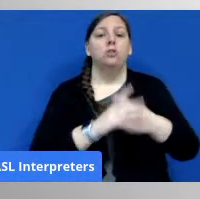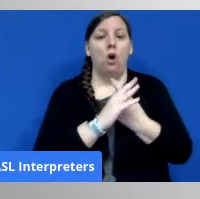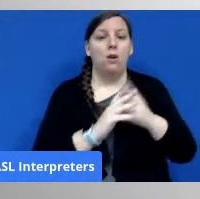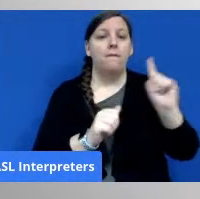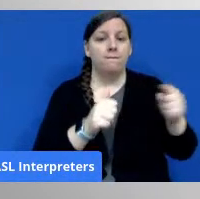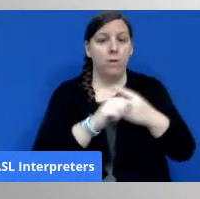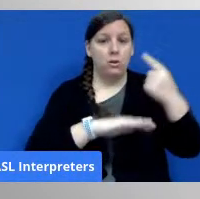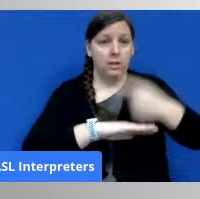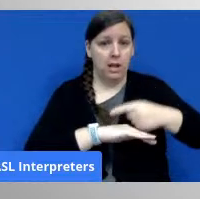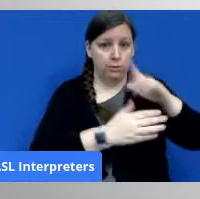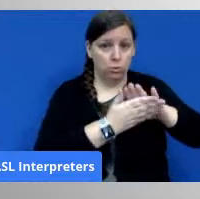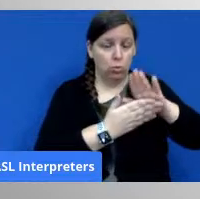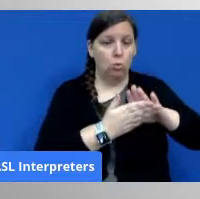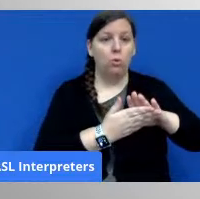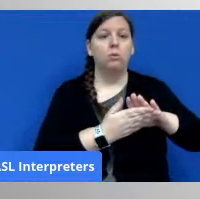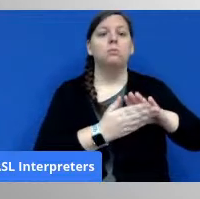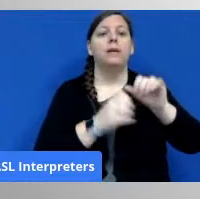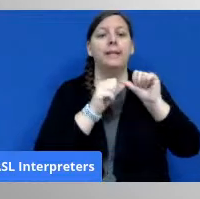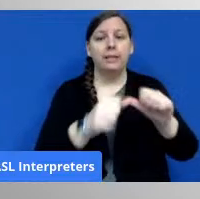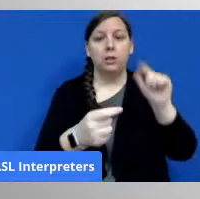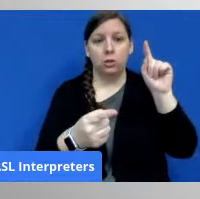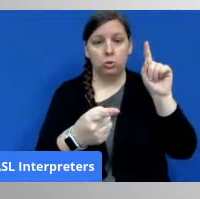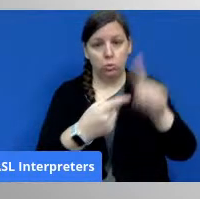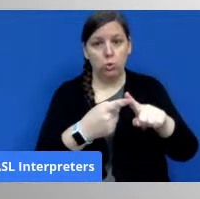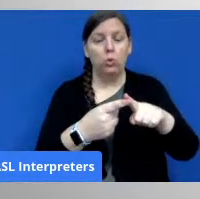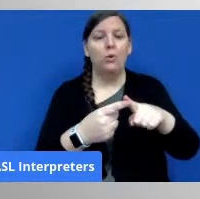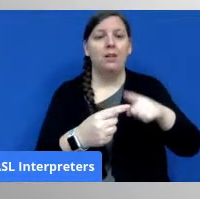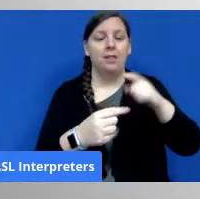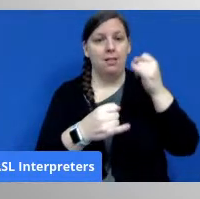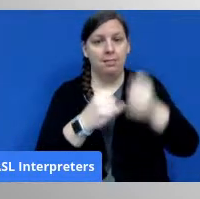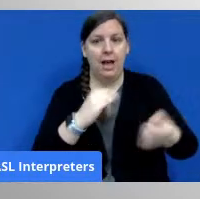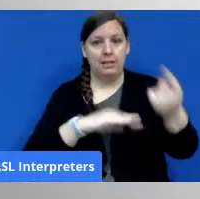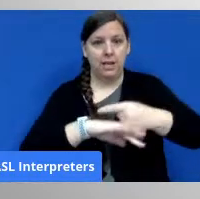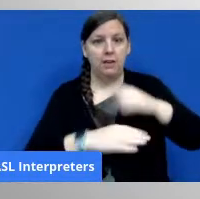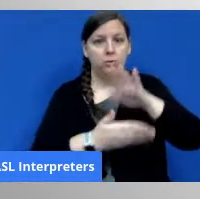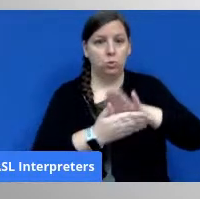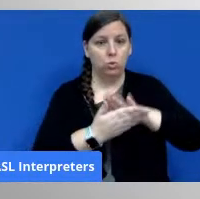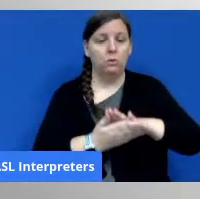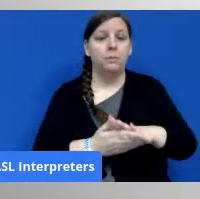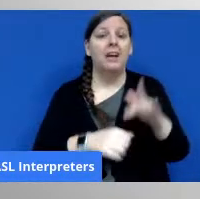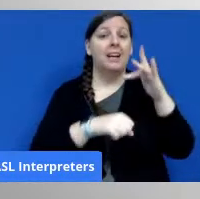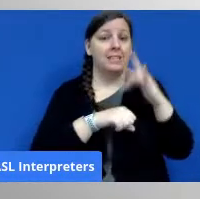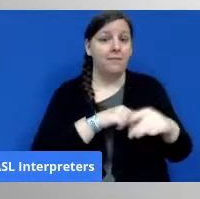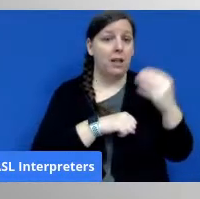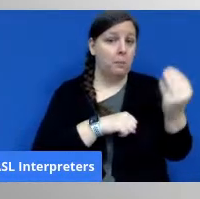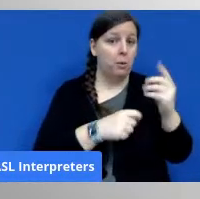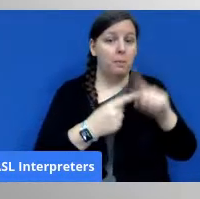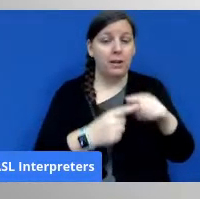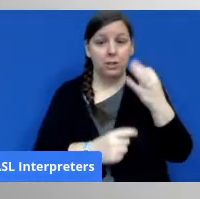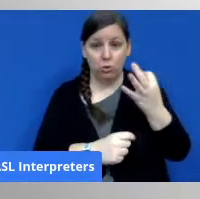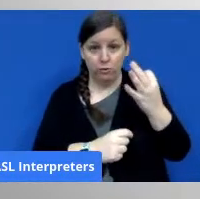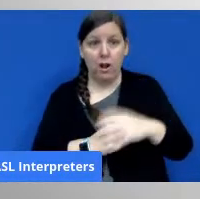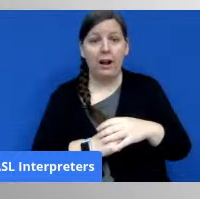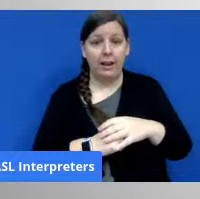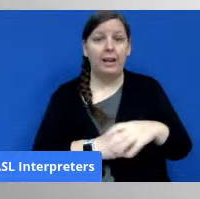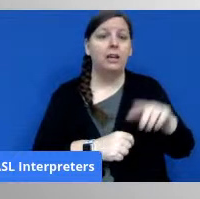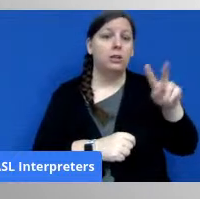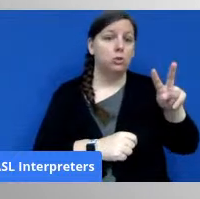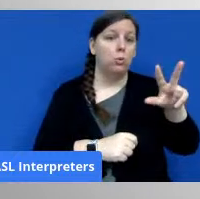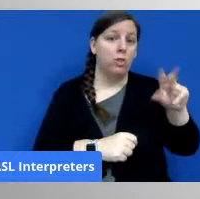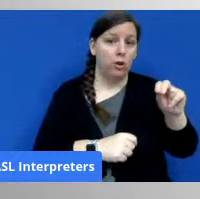2:30 until 6 p.m. All program offerings are site-specific, but all sites offer homework